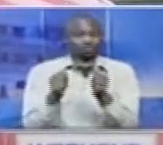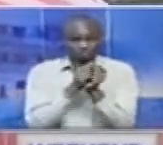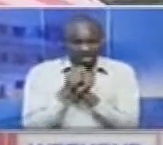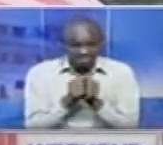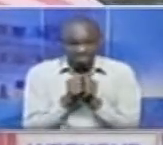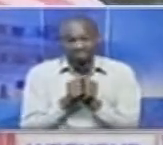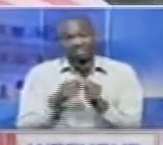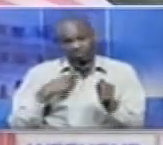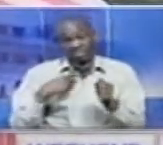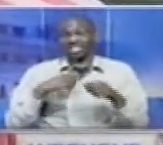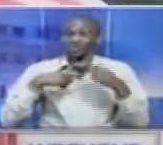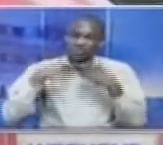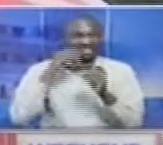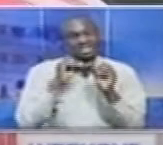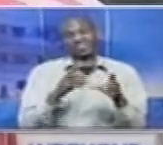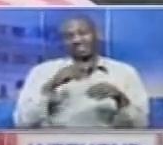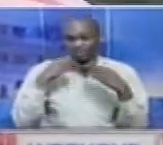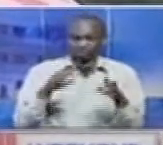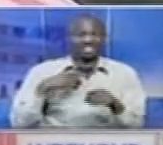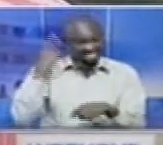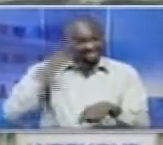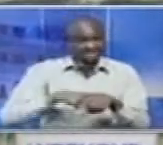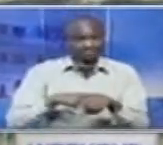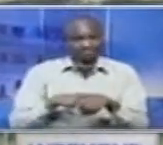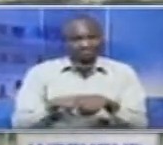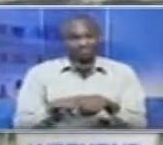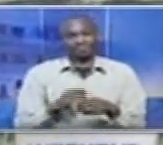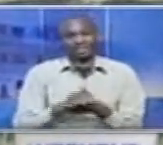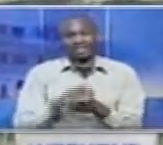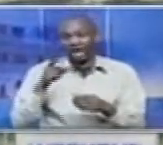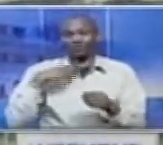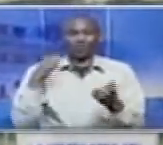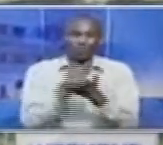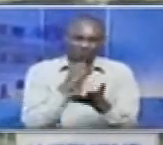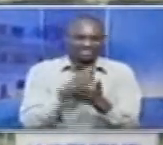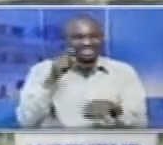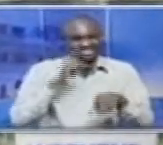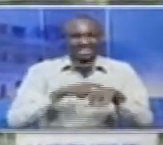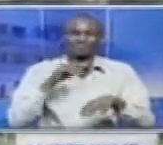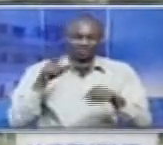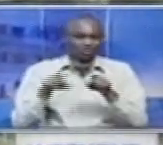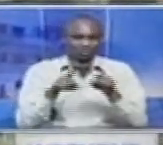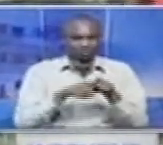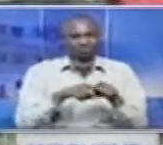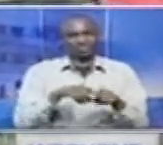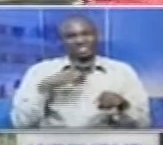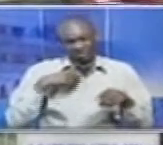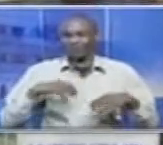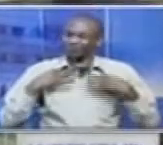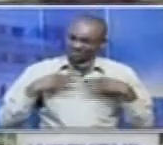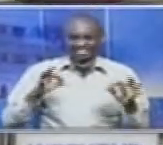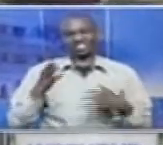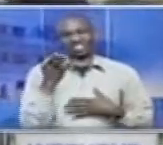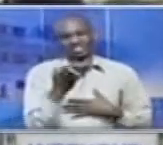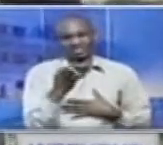kama tumeshindwa, next time iko. Being away from office sometimes is also a refreshing idea.